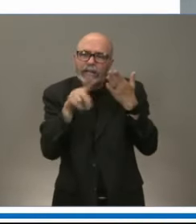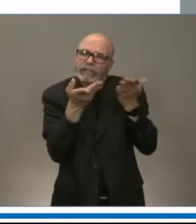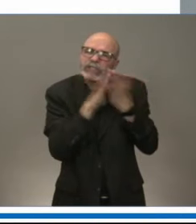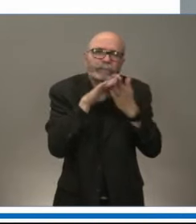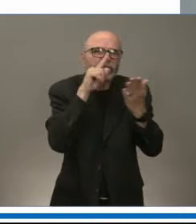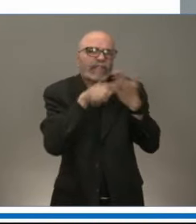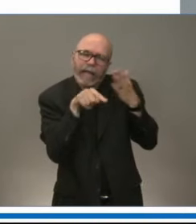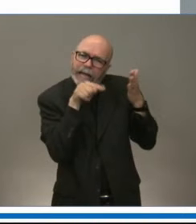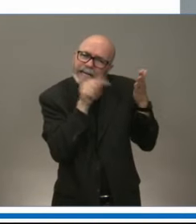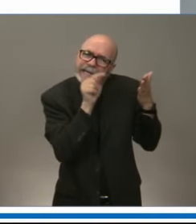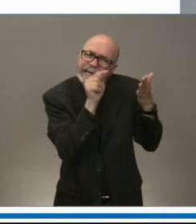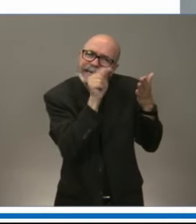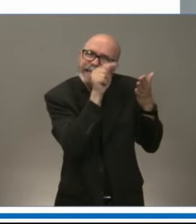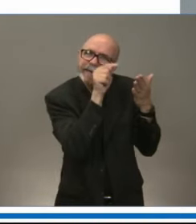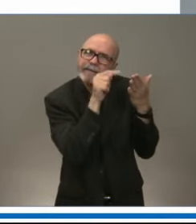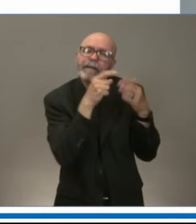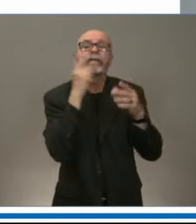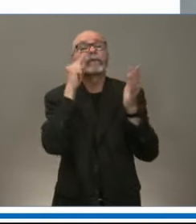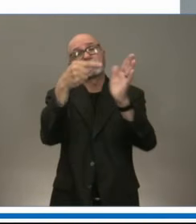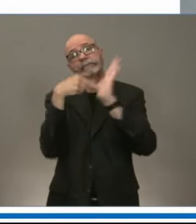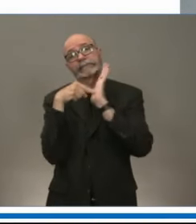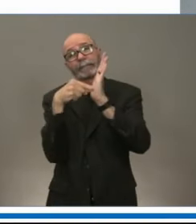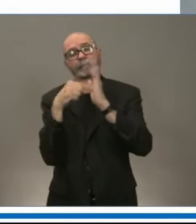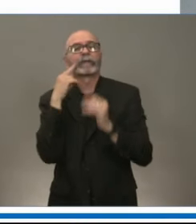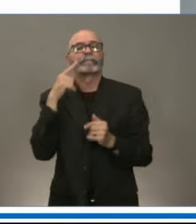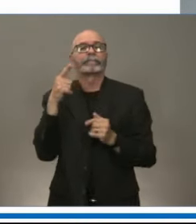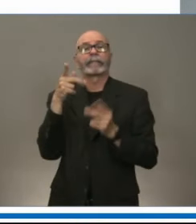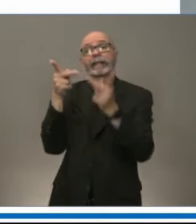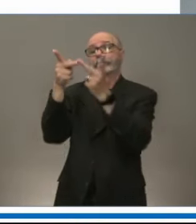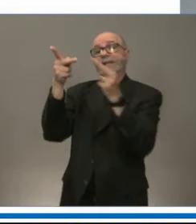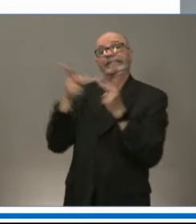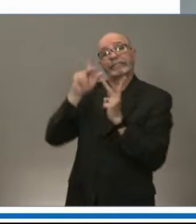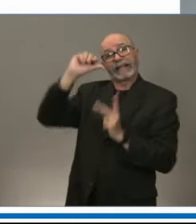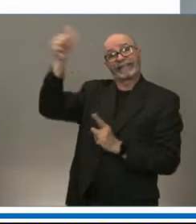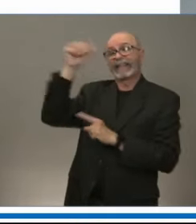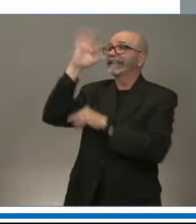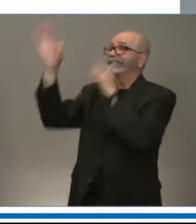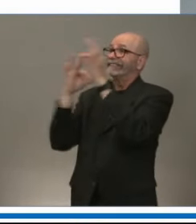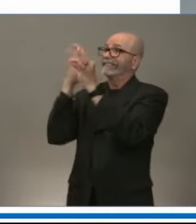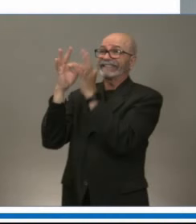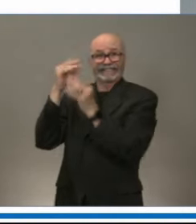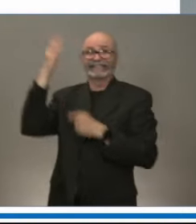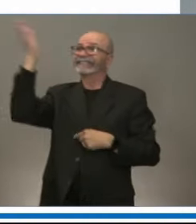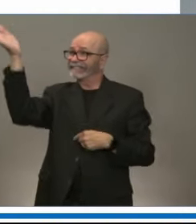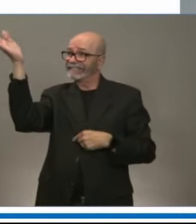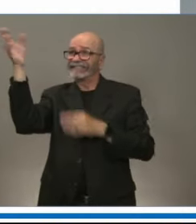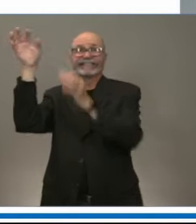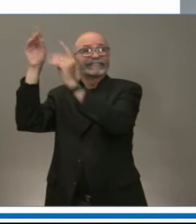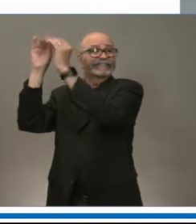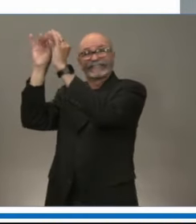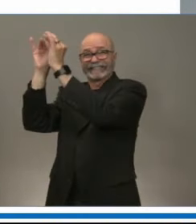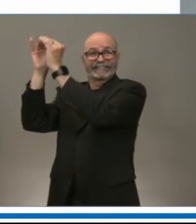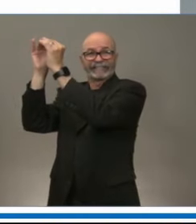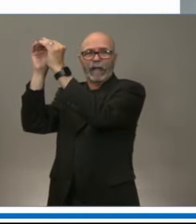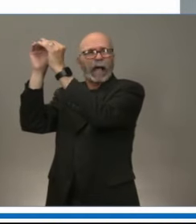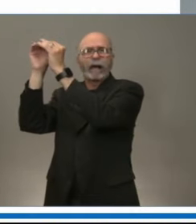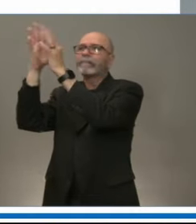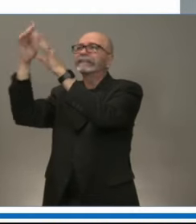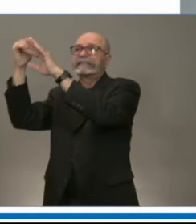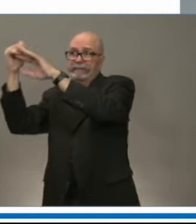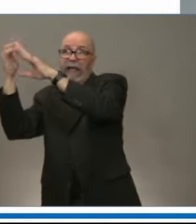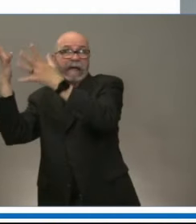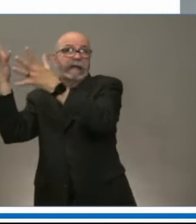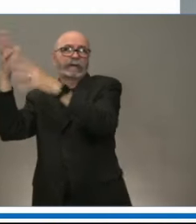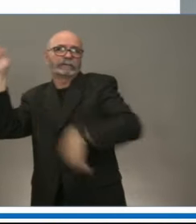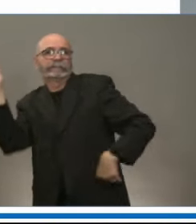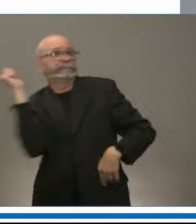Saint-Pierre-Miquelon. If they have tests, they come into us. We did actually a couple of weeks ago. Moncton ran into some trouble, and we supported Moncton